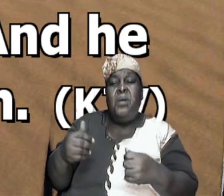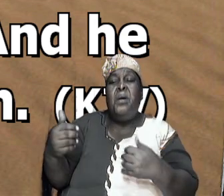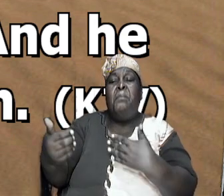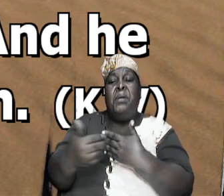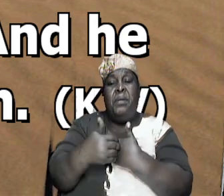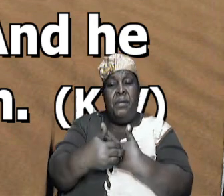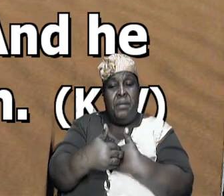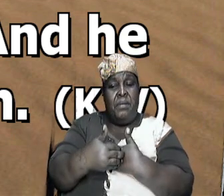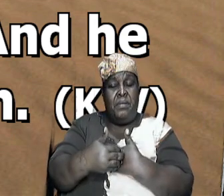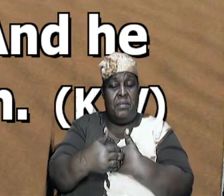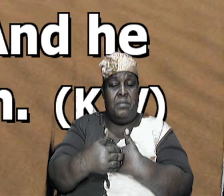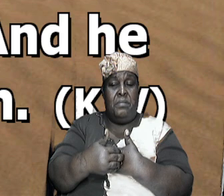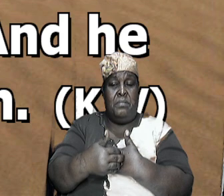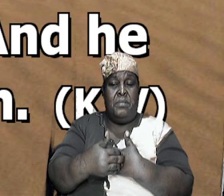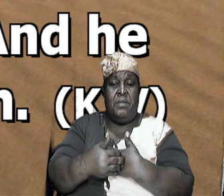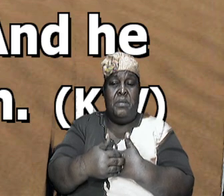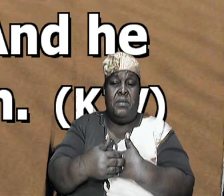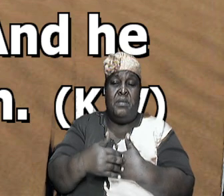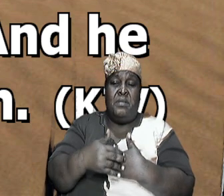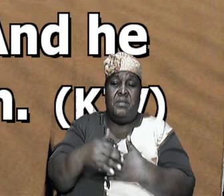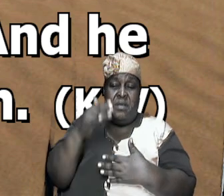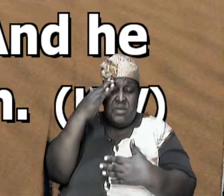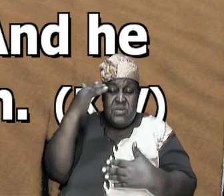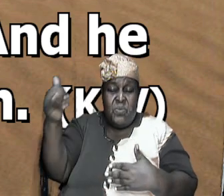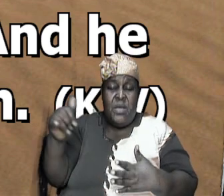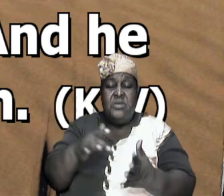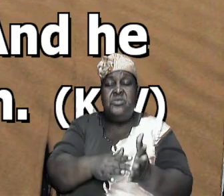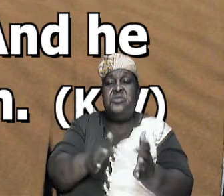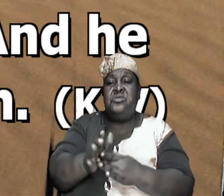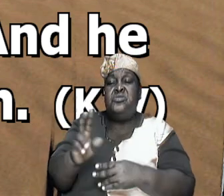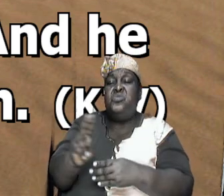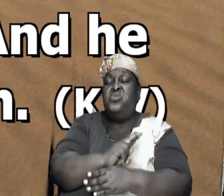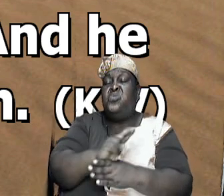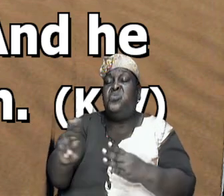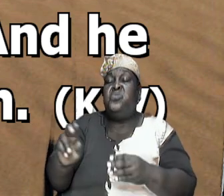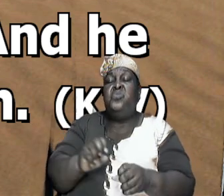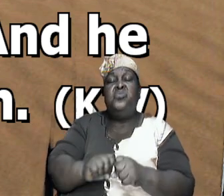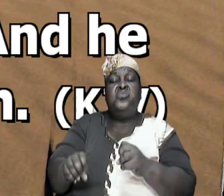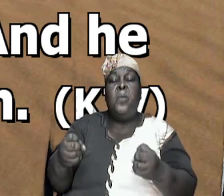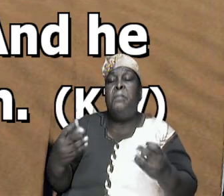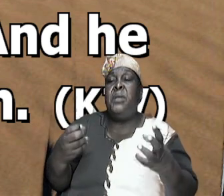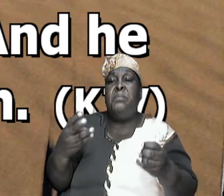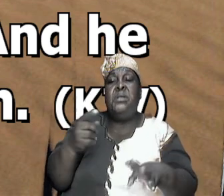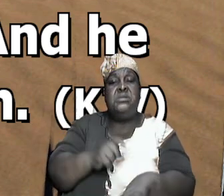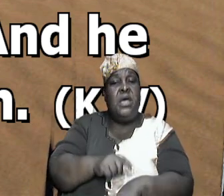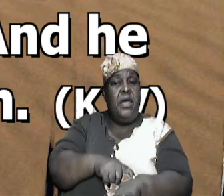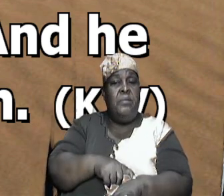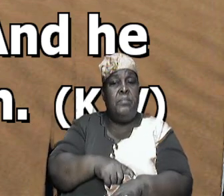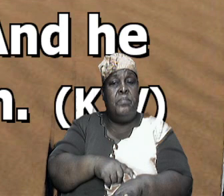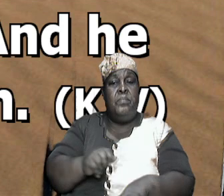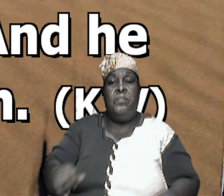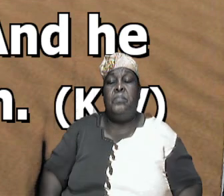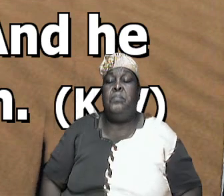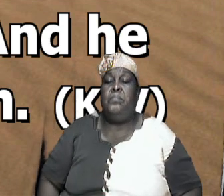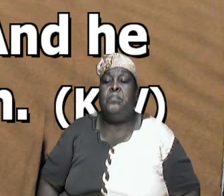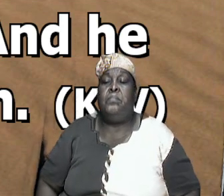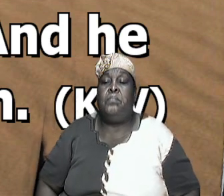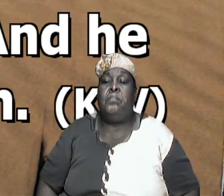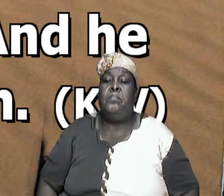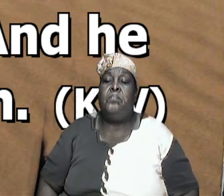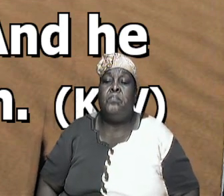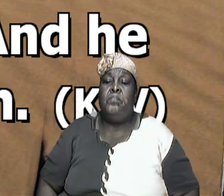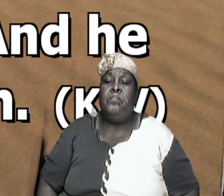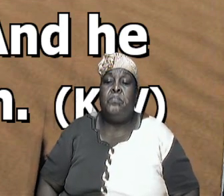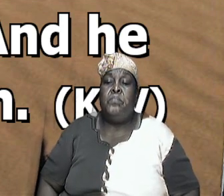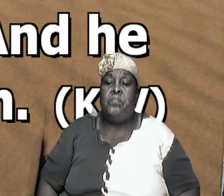And that is why Jesus used it so often. And we're going to look at some other instances where Jesus